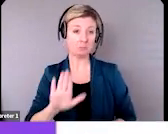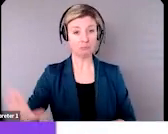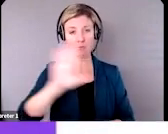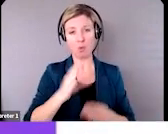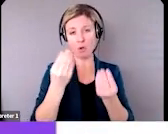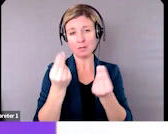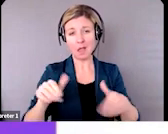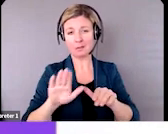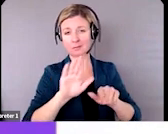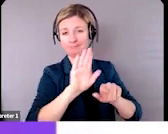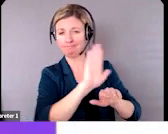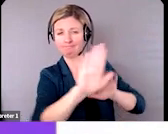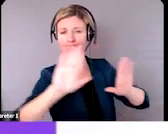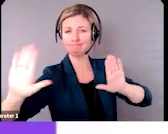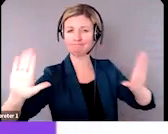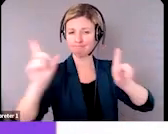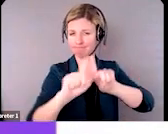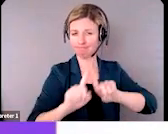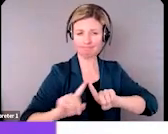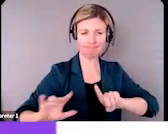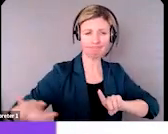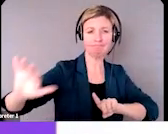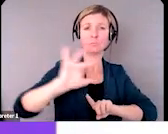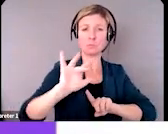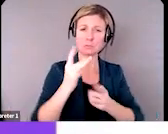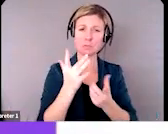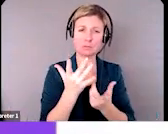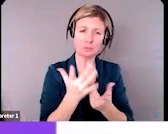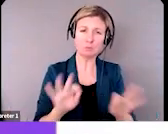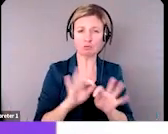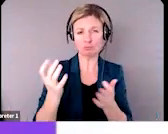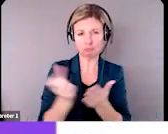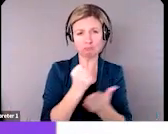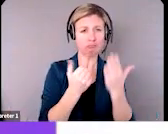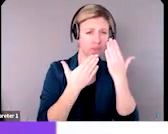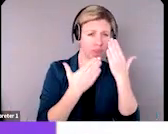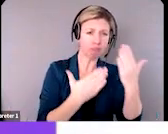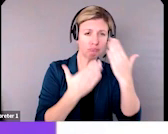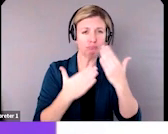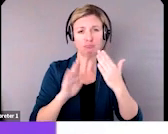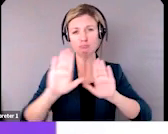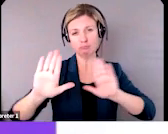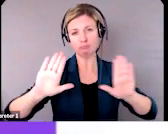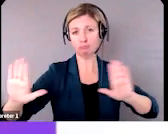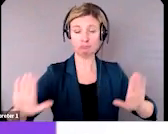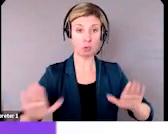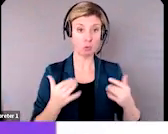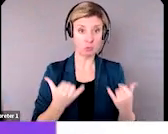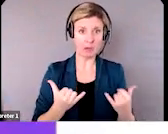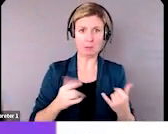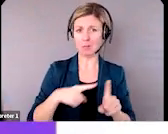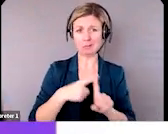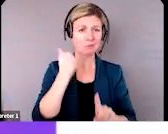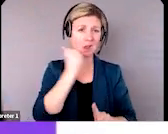encourage each of you to give recognition to the land you occupy today and every day. As we gather for